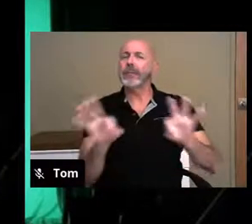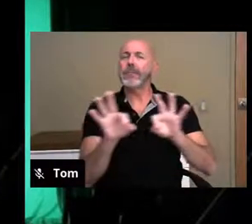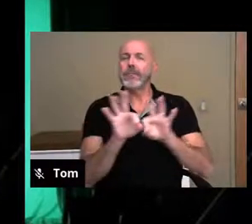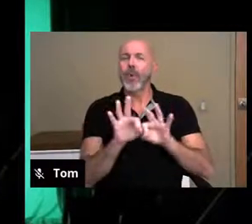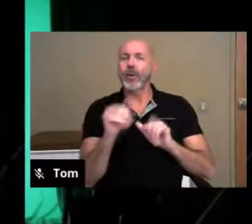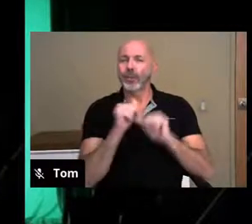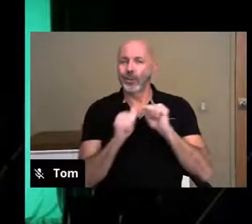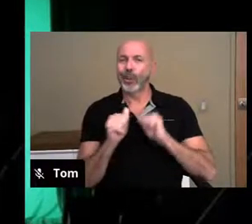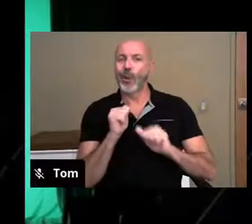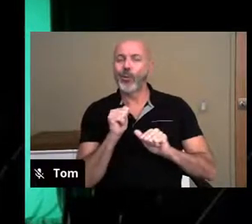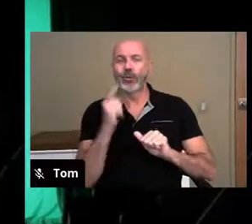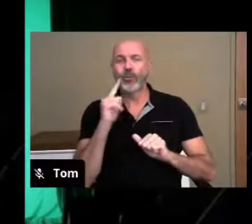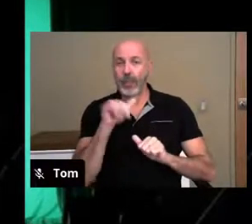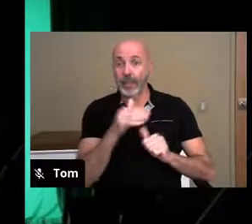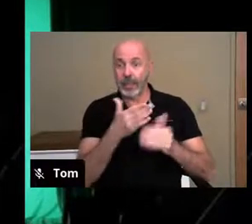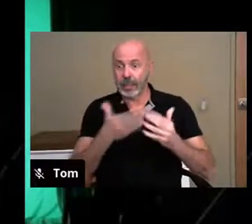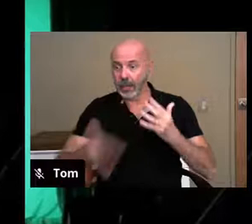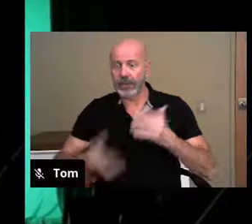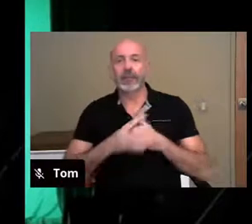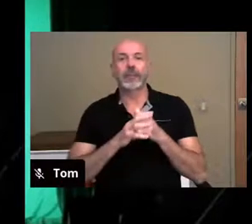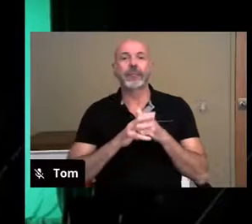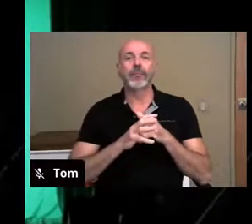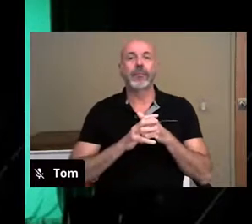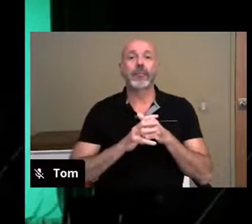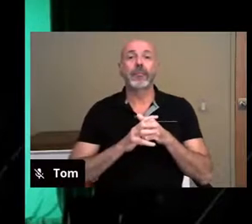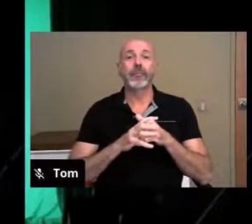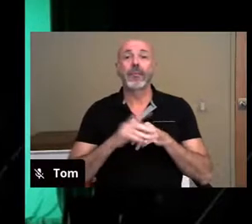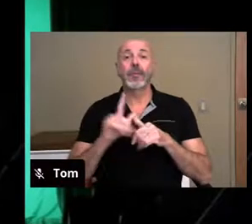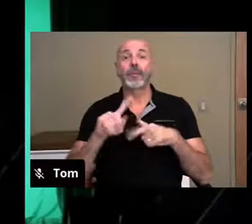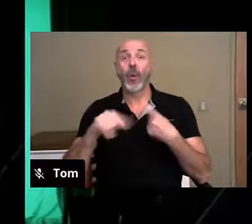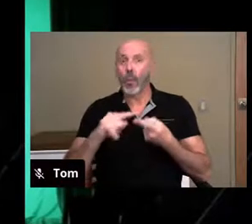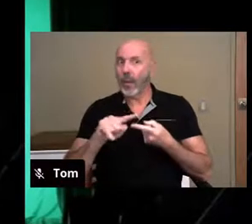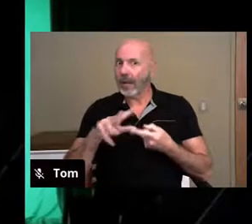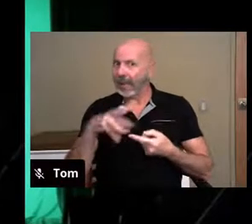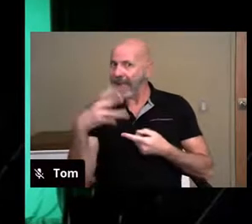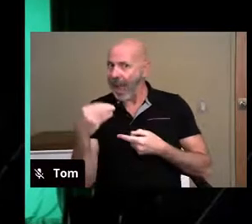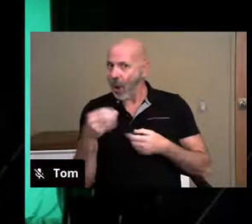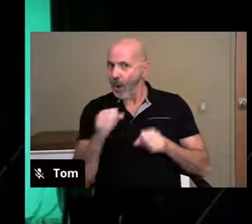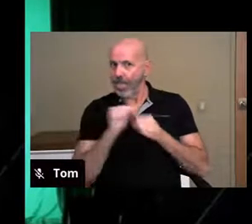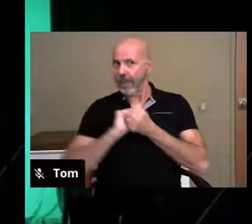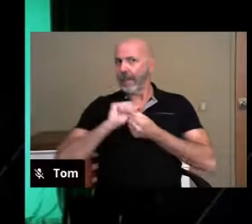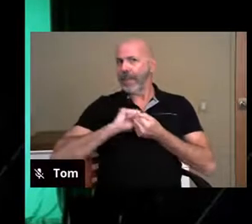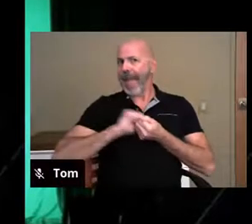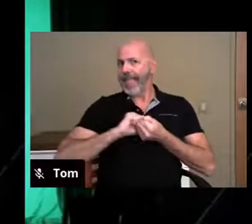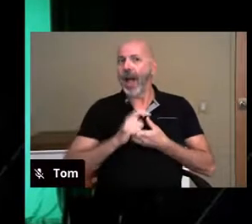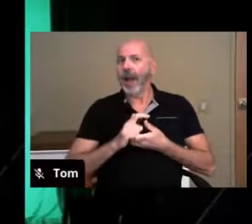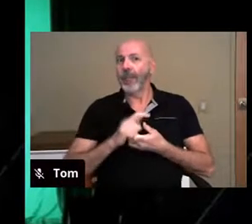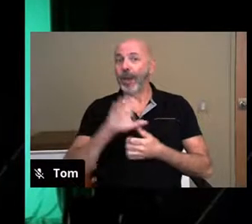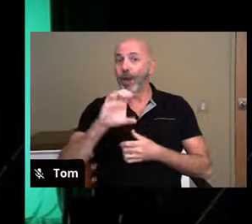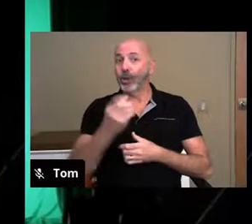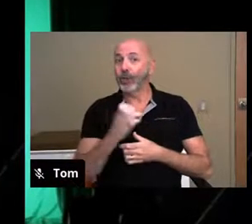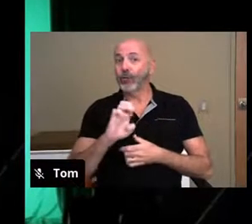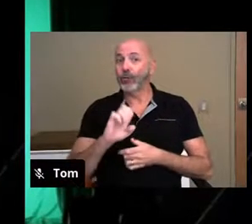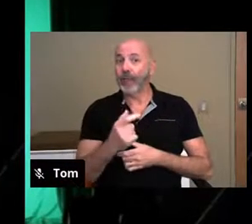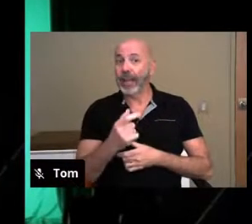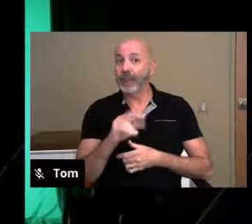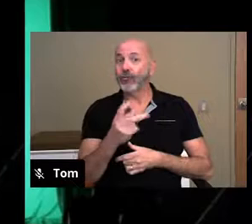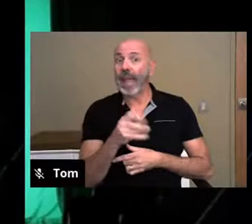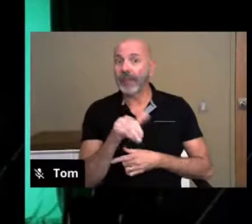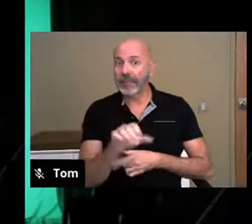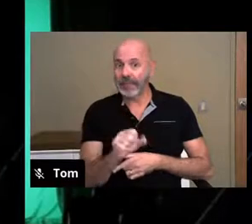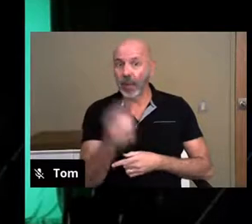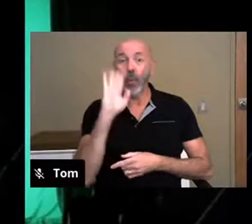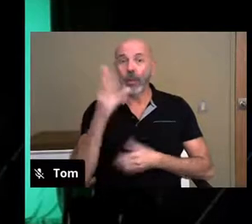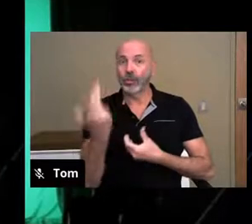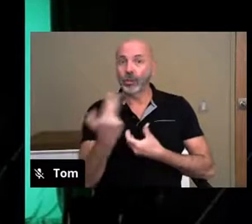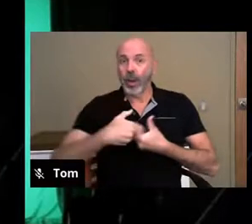Pride series. So when he gets out of the bathtub, Craig Ramsay will be joining us. He's a fitness